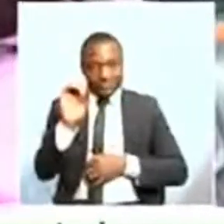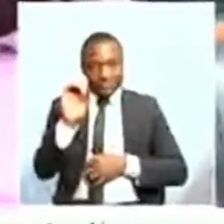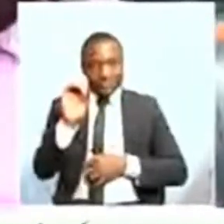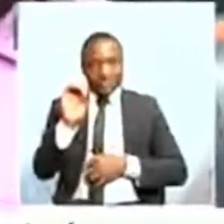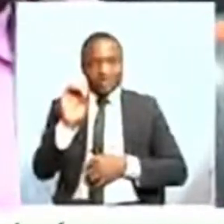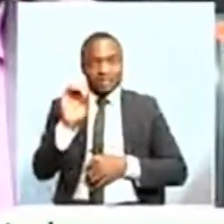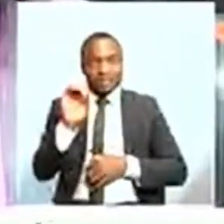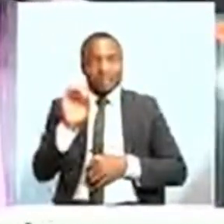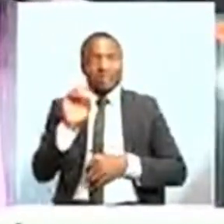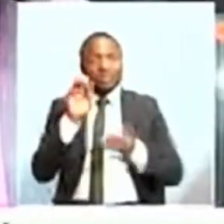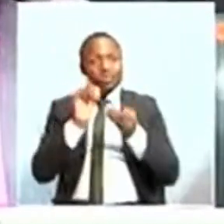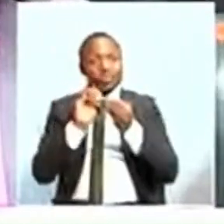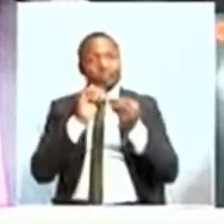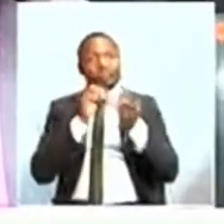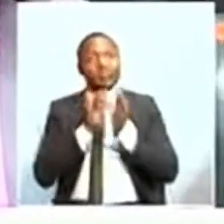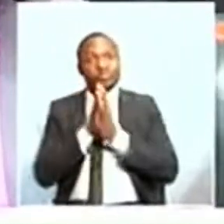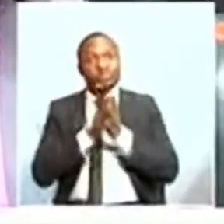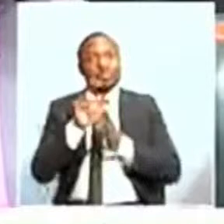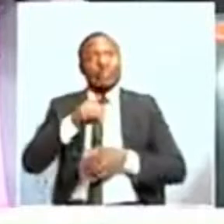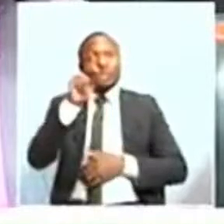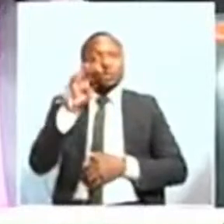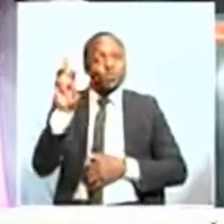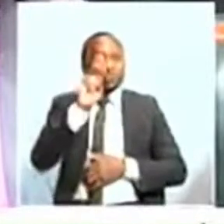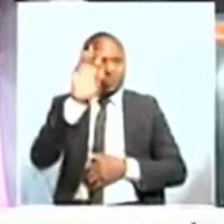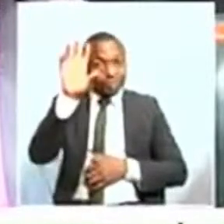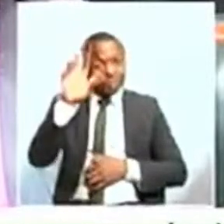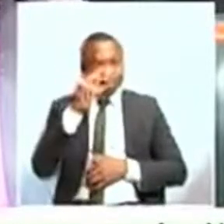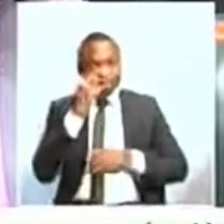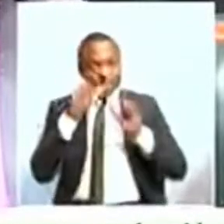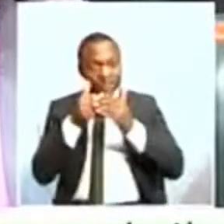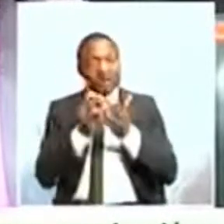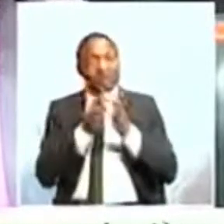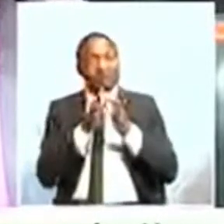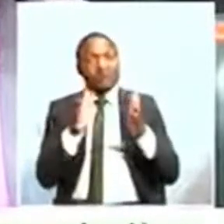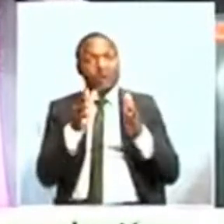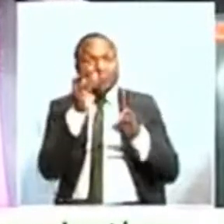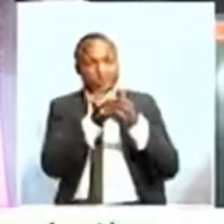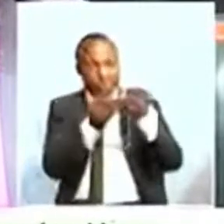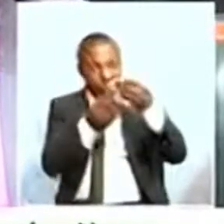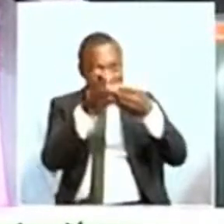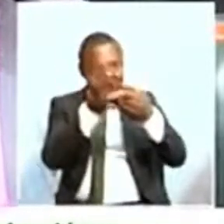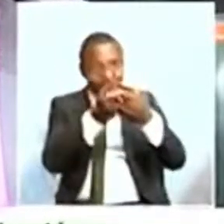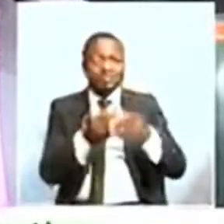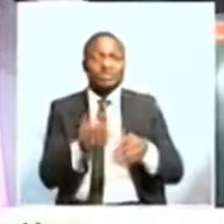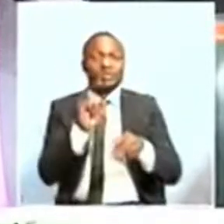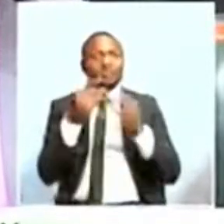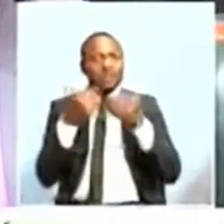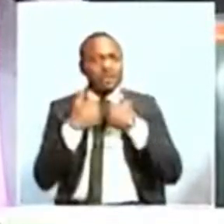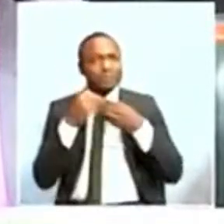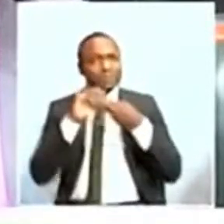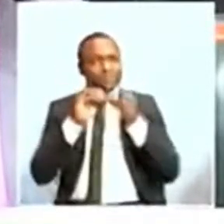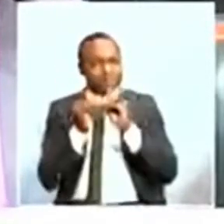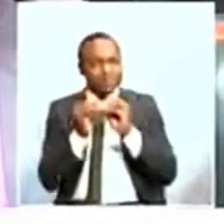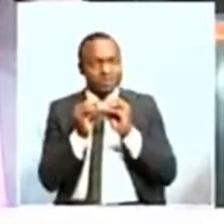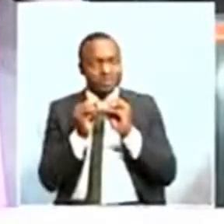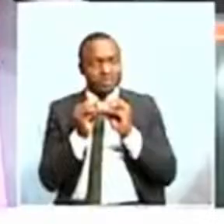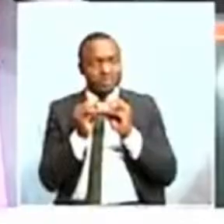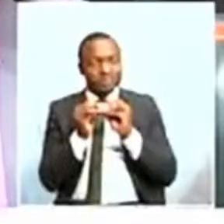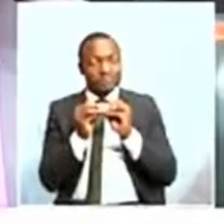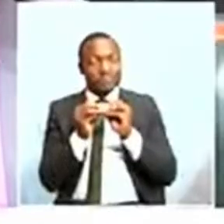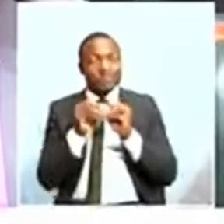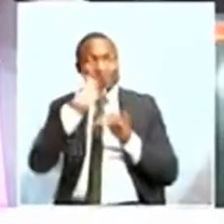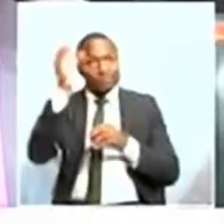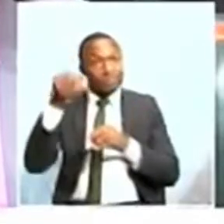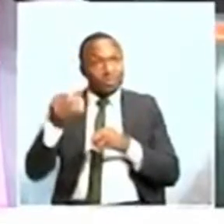we are more interested in Northwestern Province to see how much are they contributing. Do you have the figures or perhaps